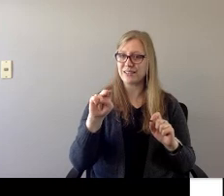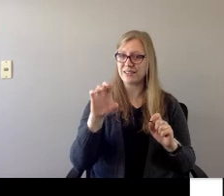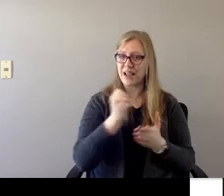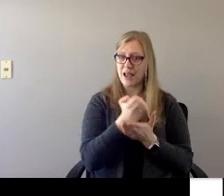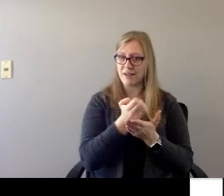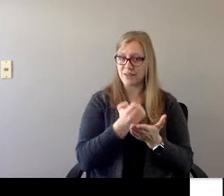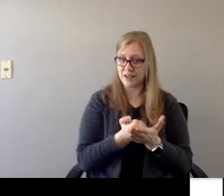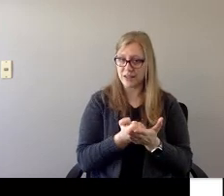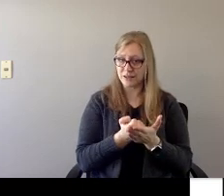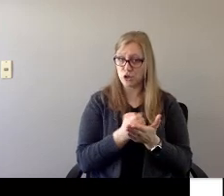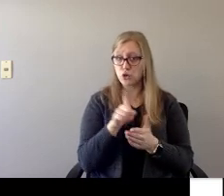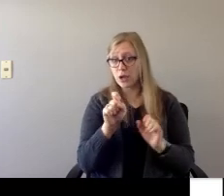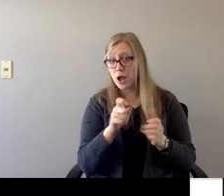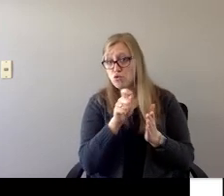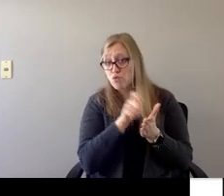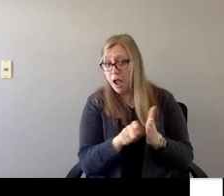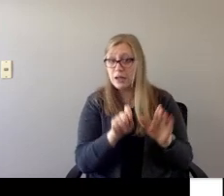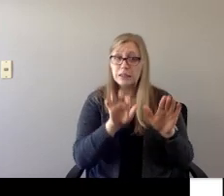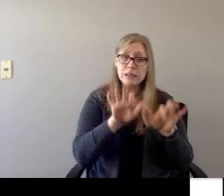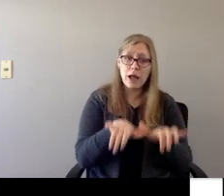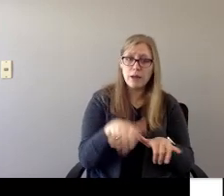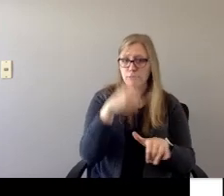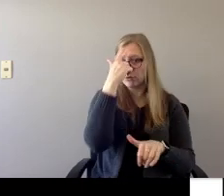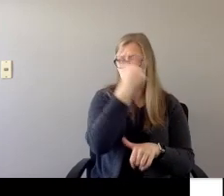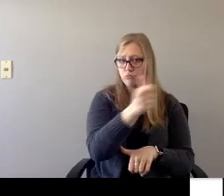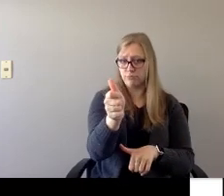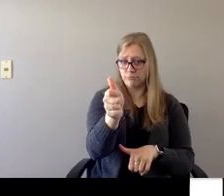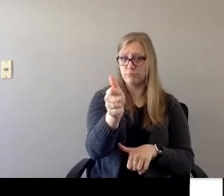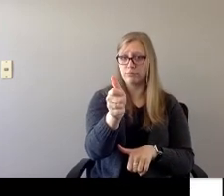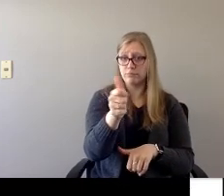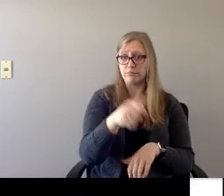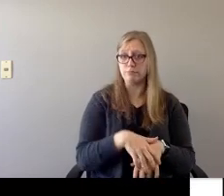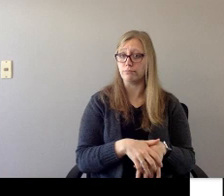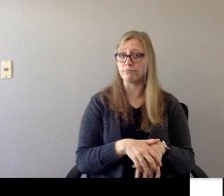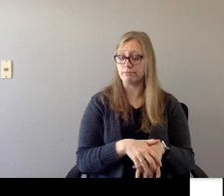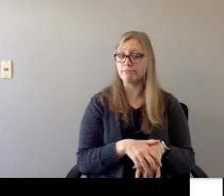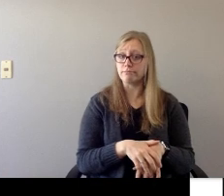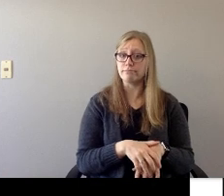And you can write it, you can type it however you want to mark it in Notability.